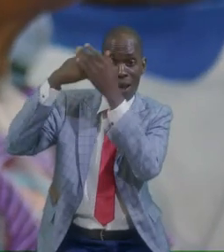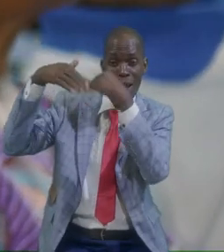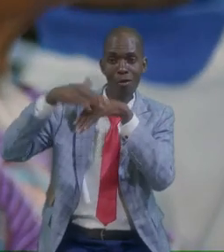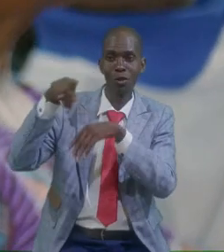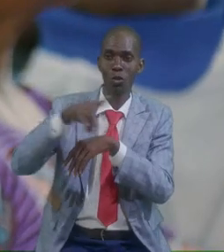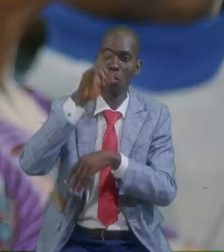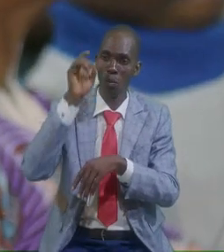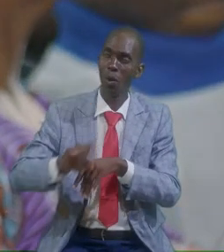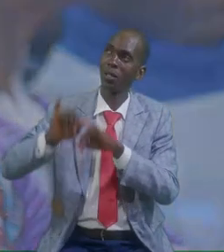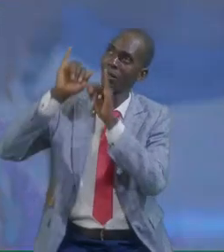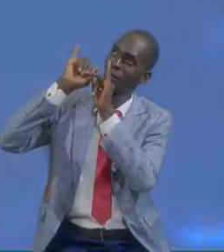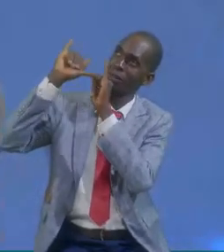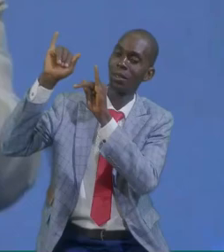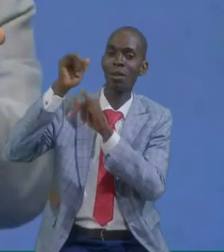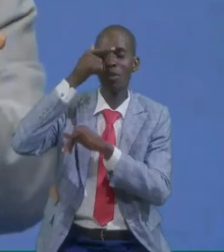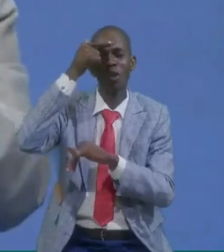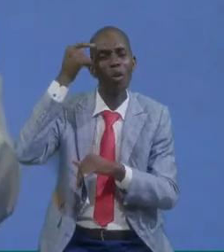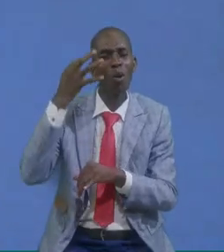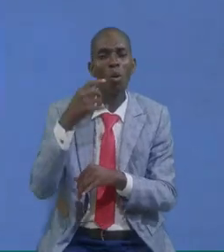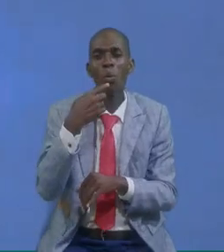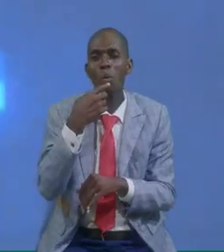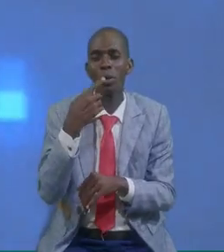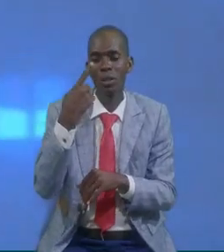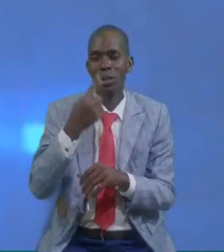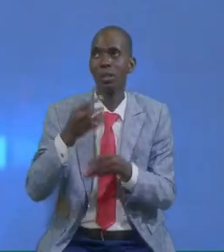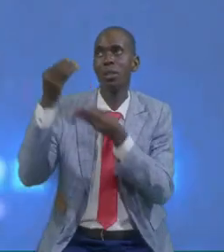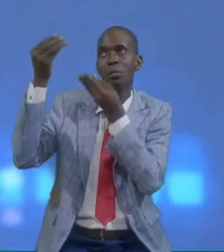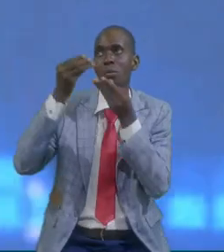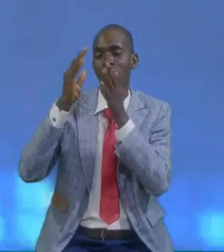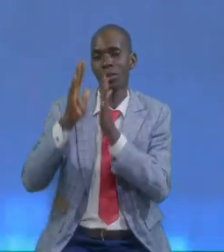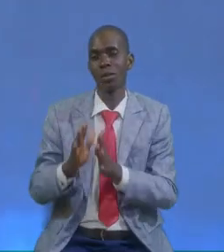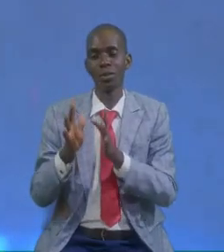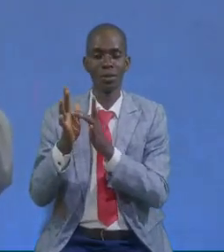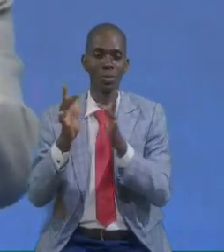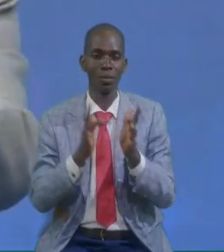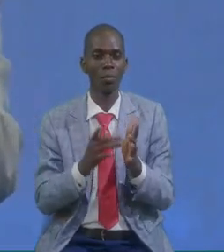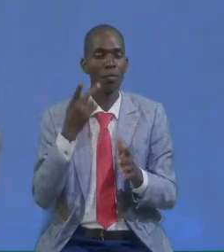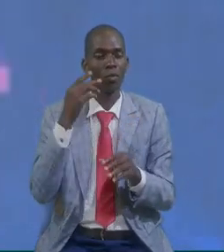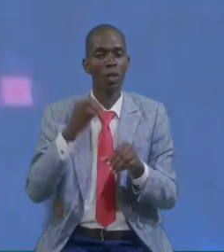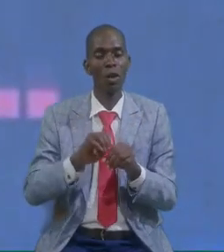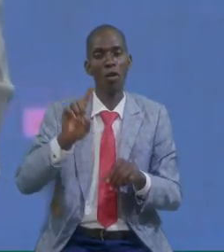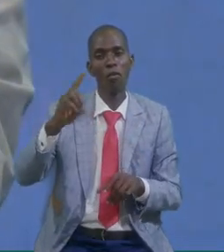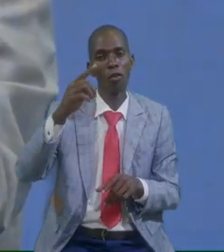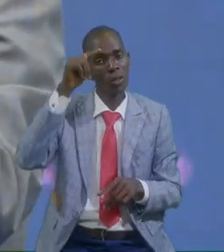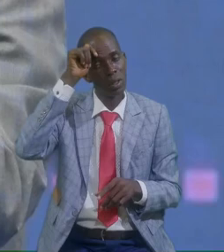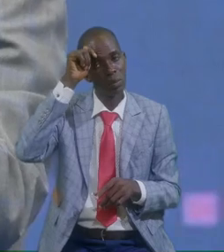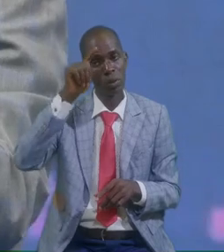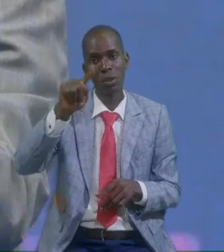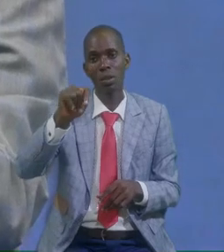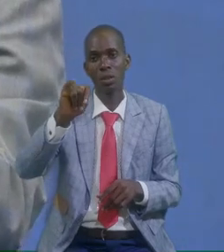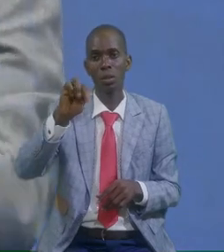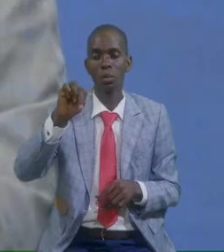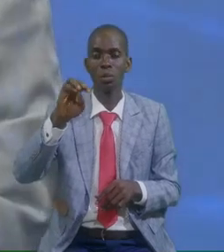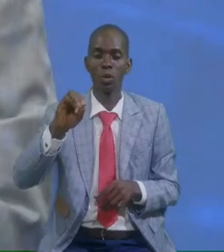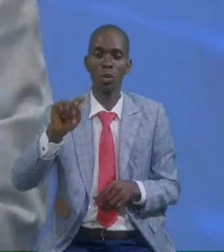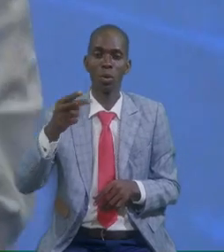Because of the mediator. For look at this in 1 Timothy chapter 2 verse 3. It says, for this is